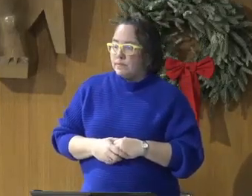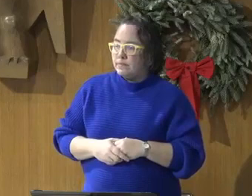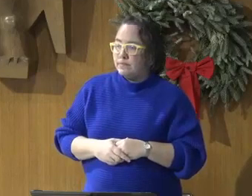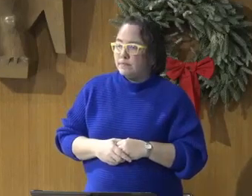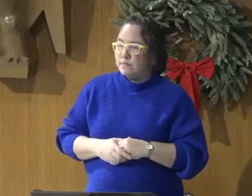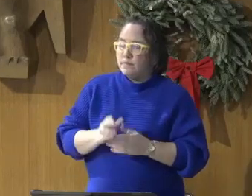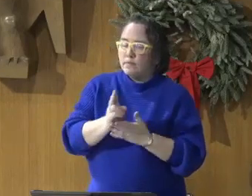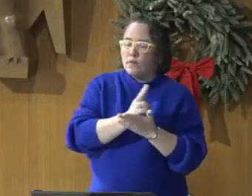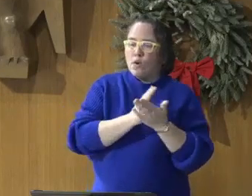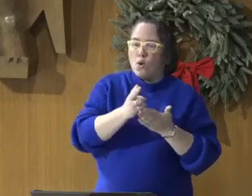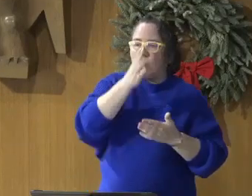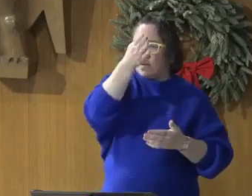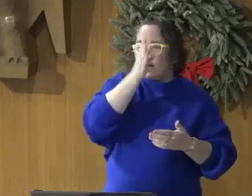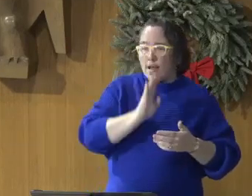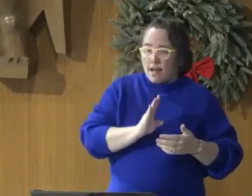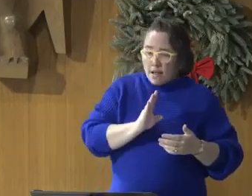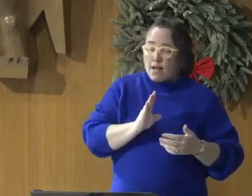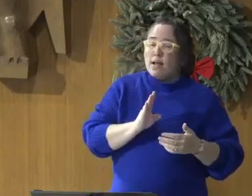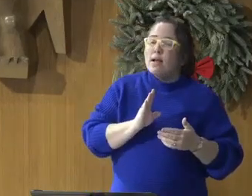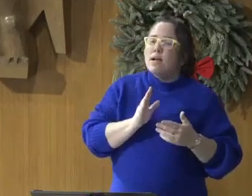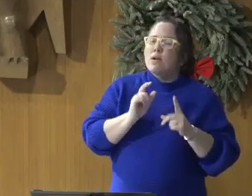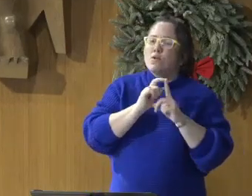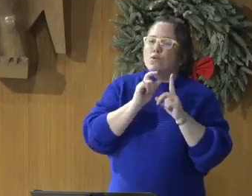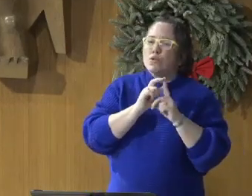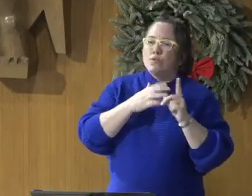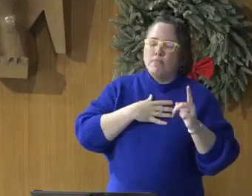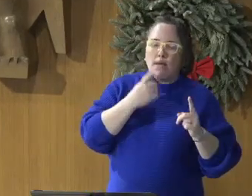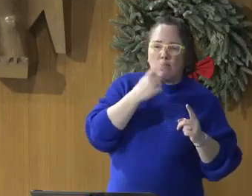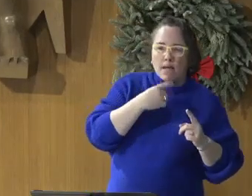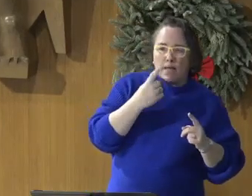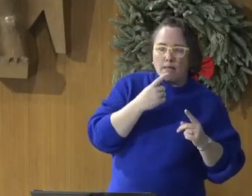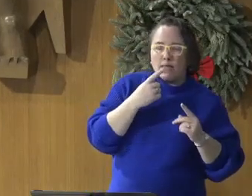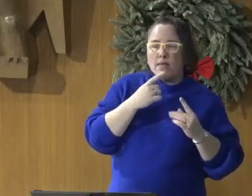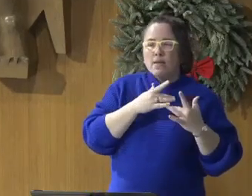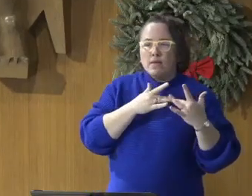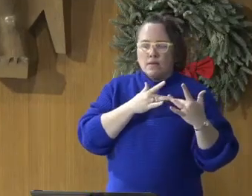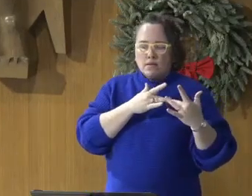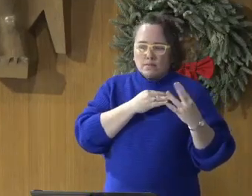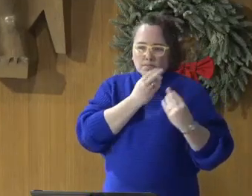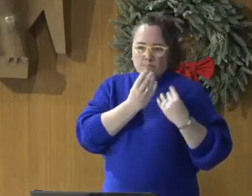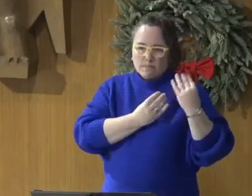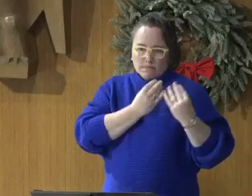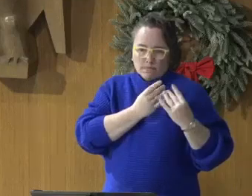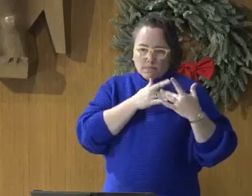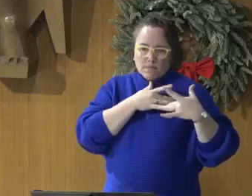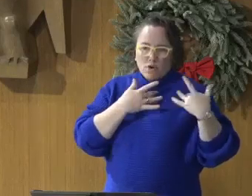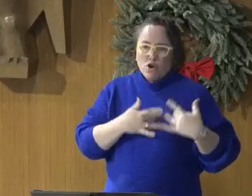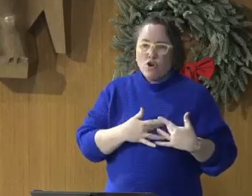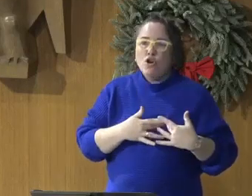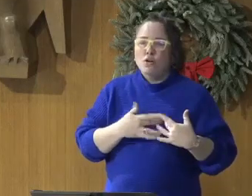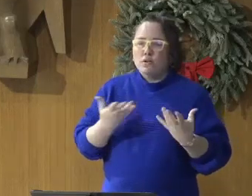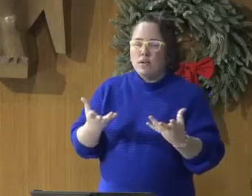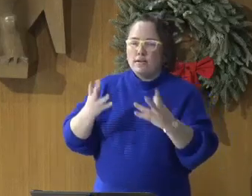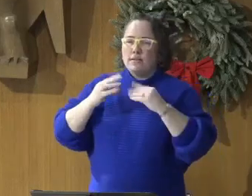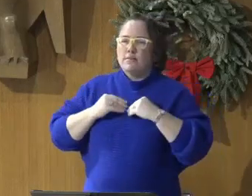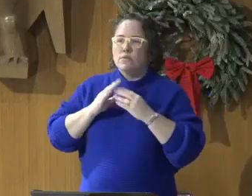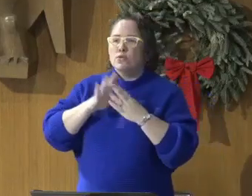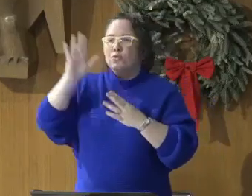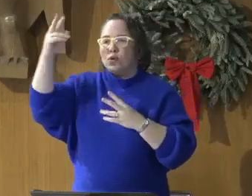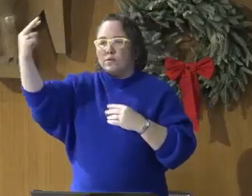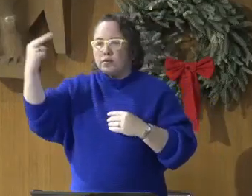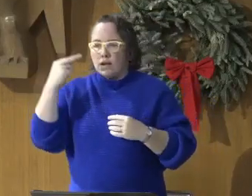Holy God, may the words of my mouth and the meditations of our hearts be acceptable in your sight, O Lord,